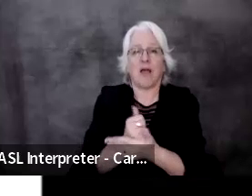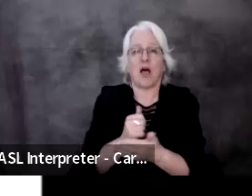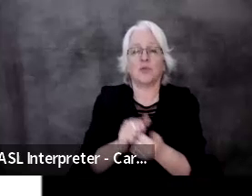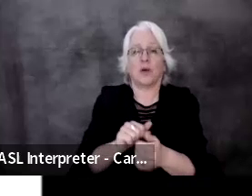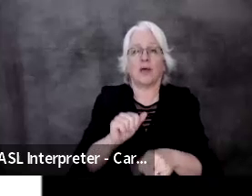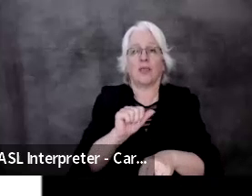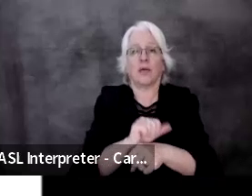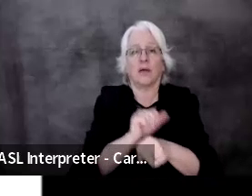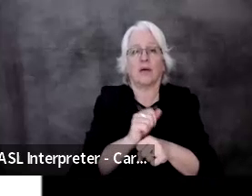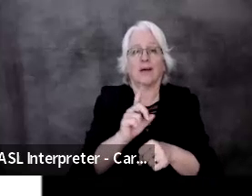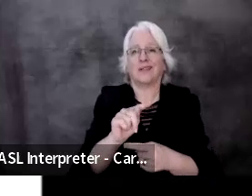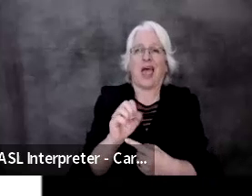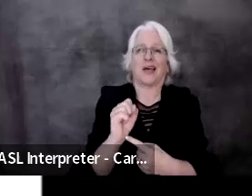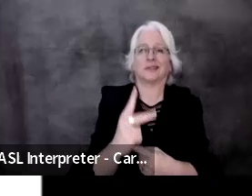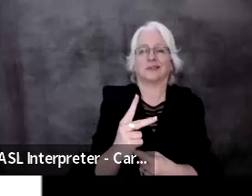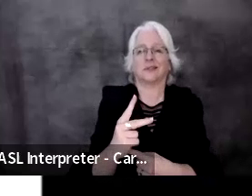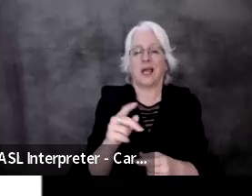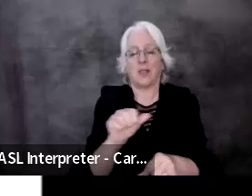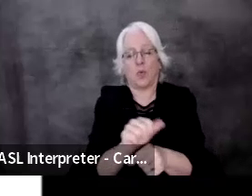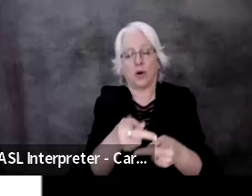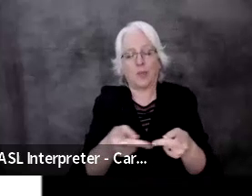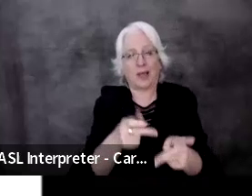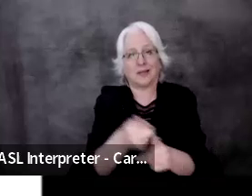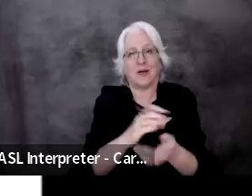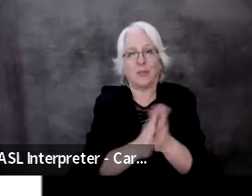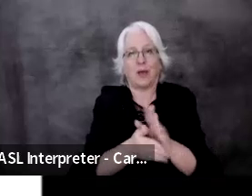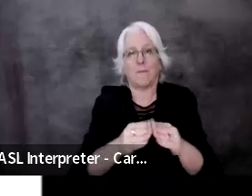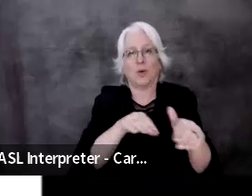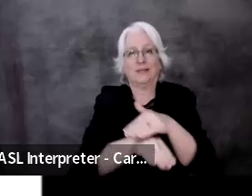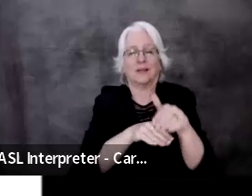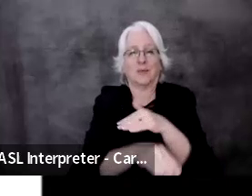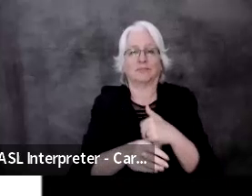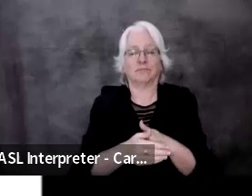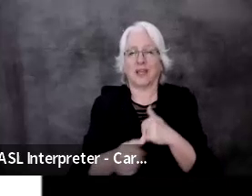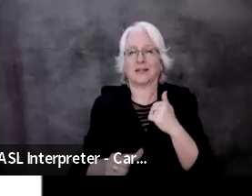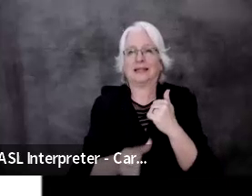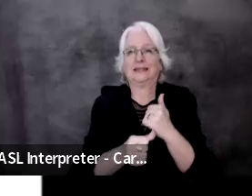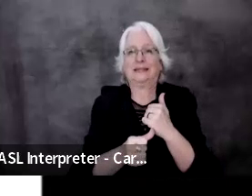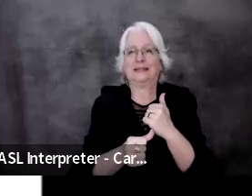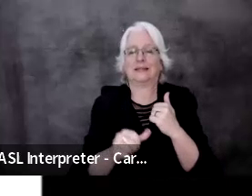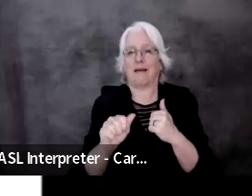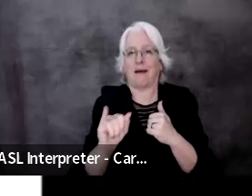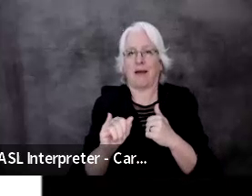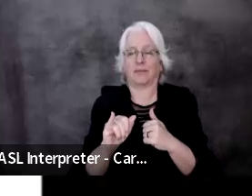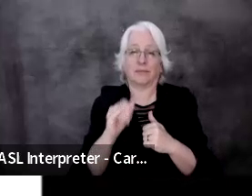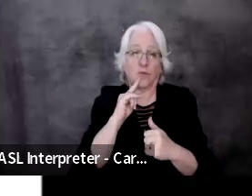things more accessible in the workplace in regard to assistive AI and